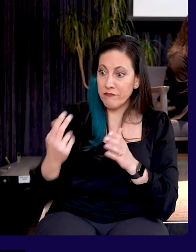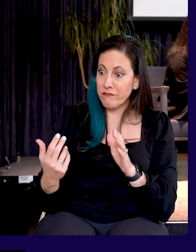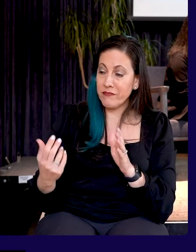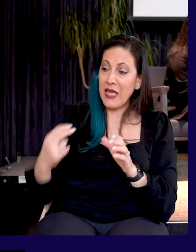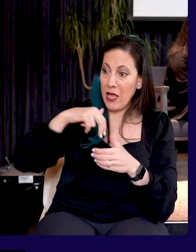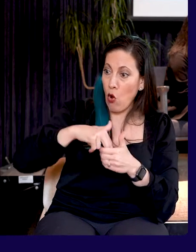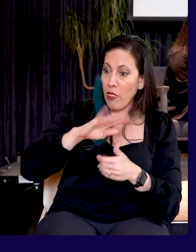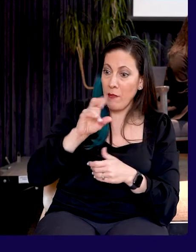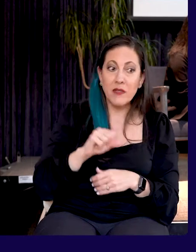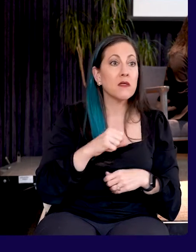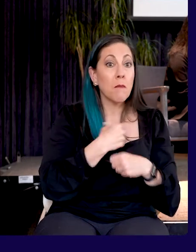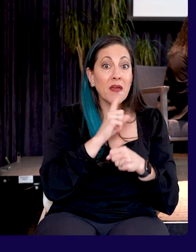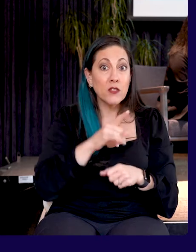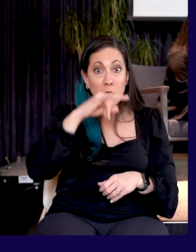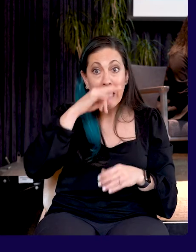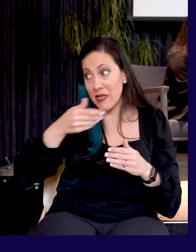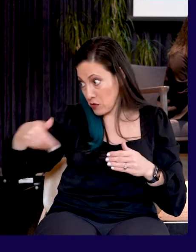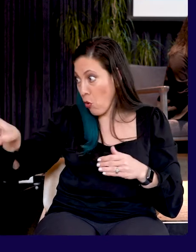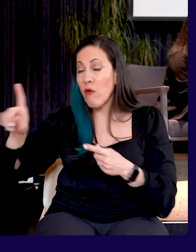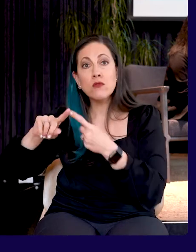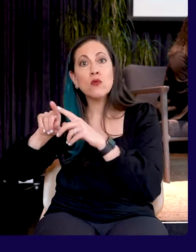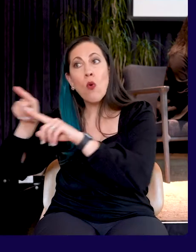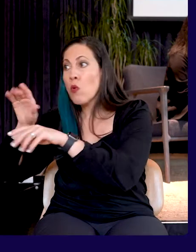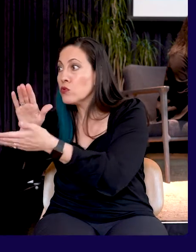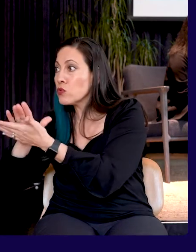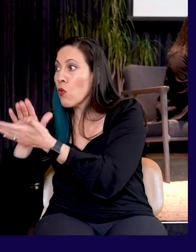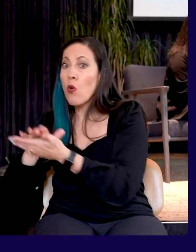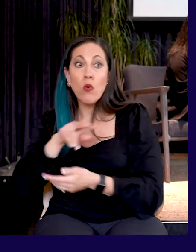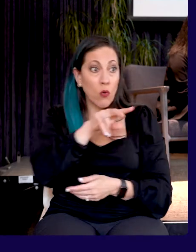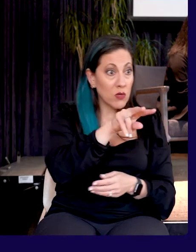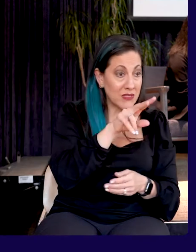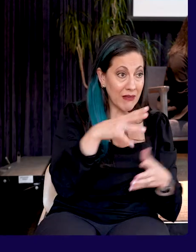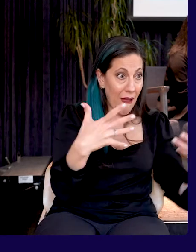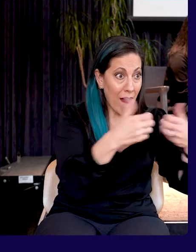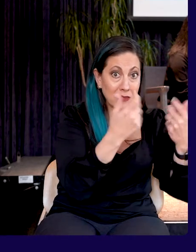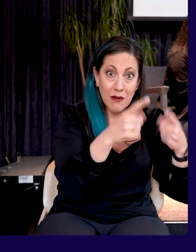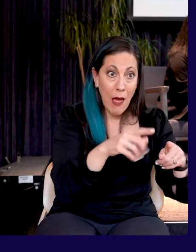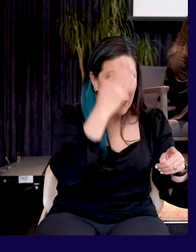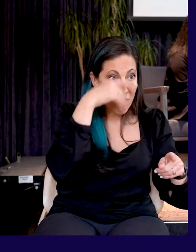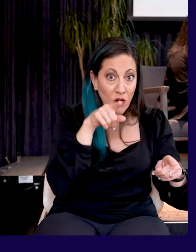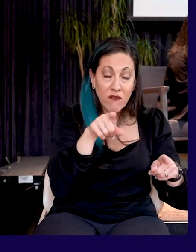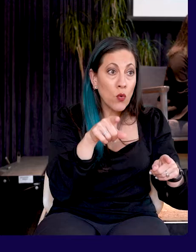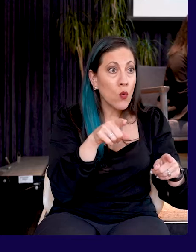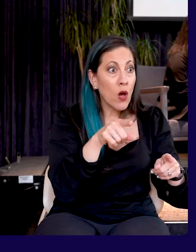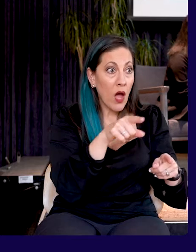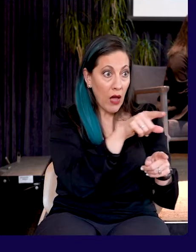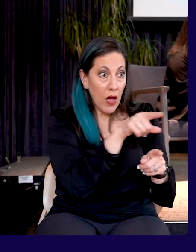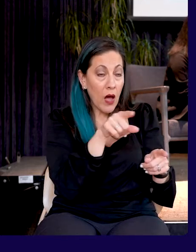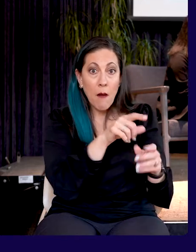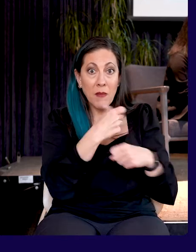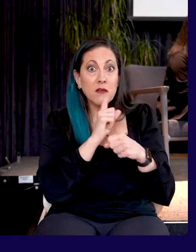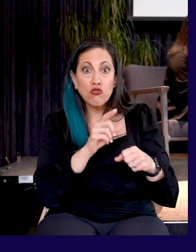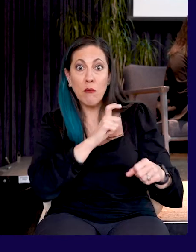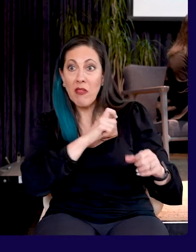off at the right stop when they're going to school, dealing with the accident in front of you and the intensity of emotion when people get in an accident, and making